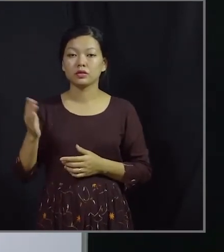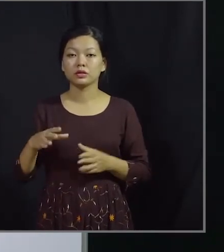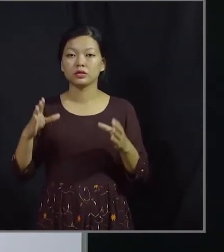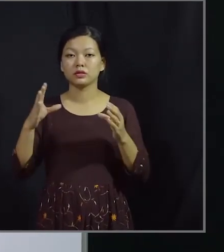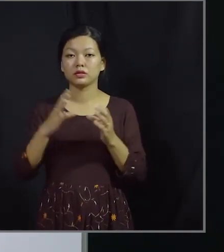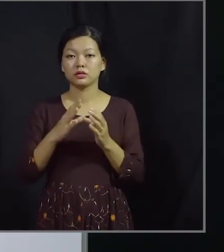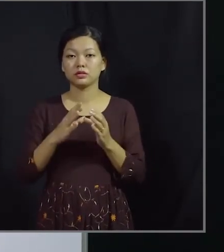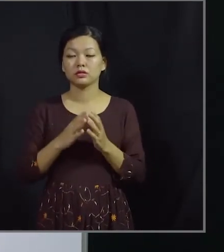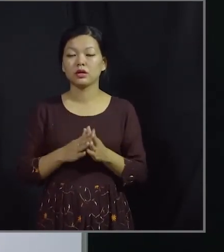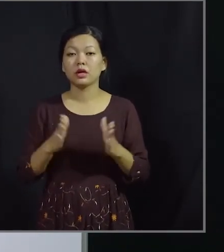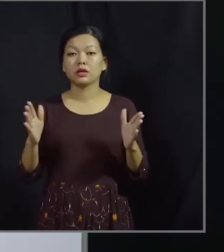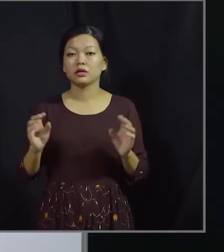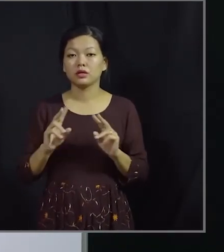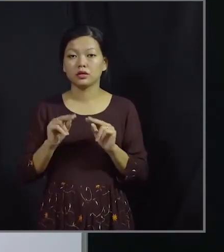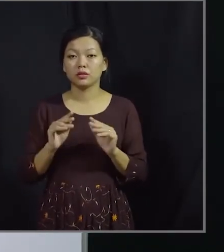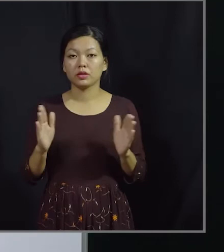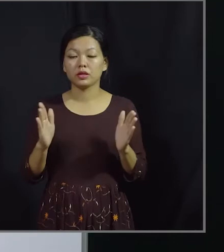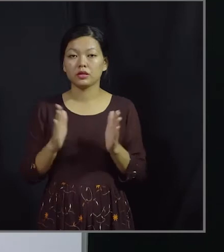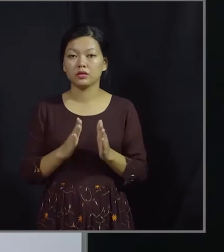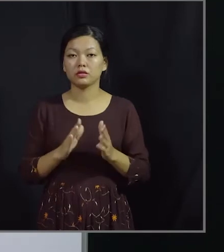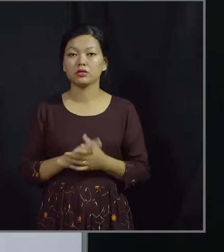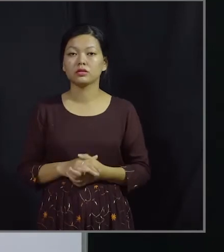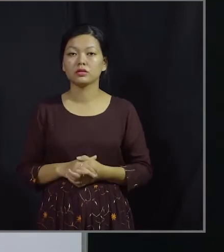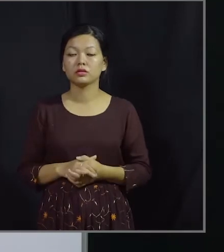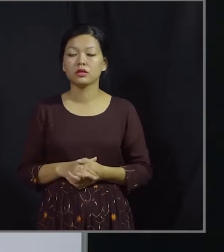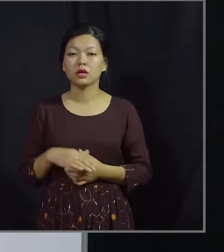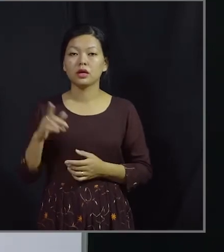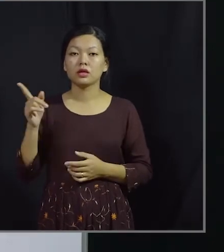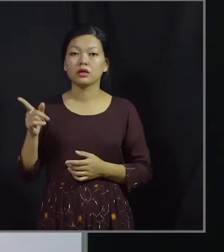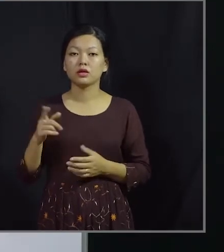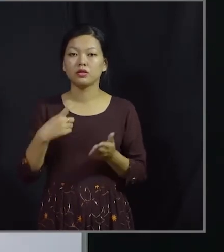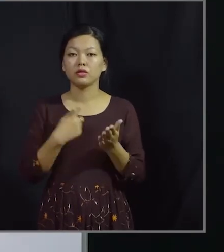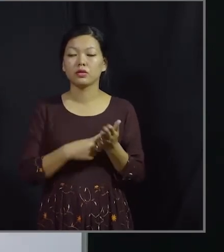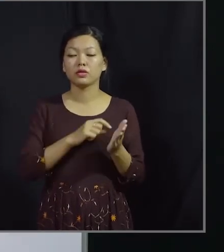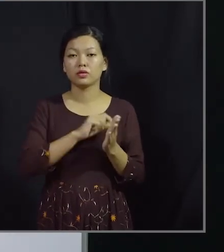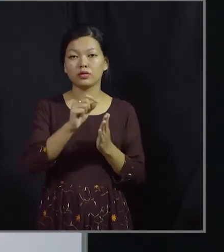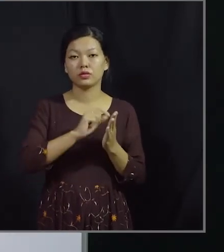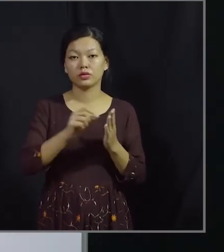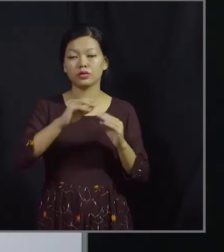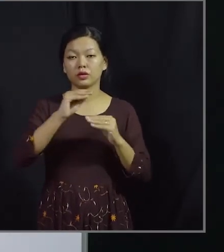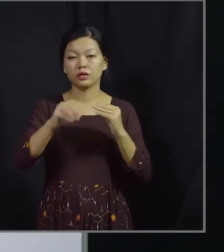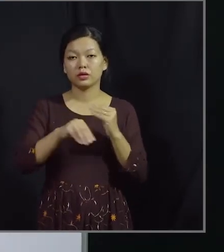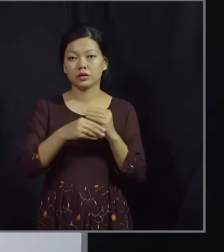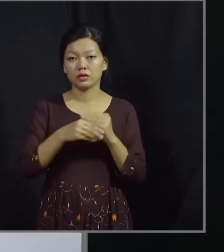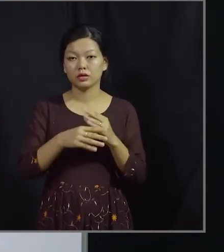opposite, where here we are recording only increase in the value of assets, but on the debit